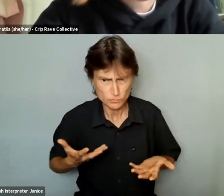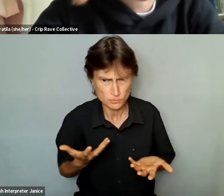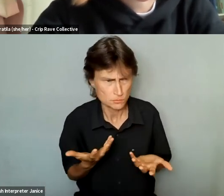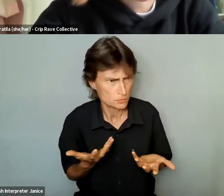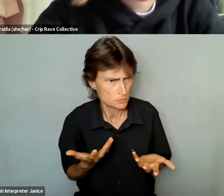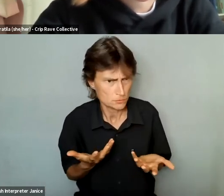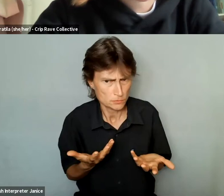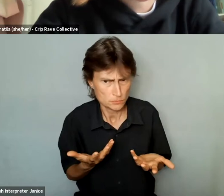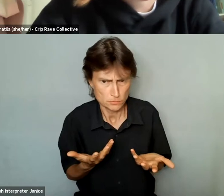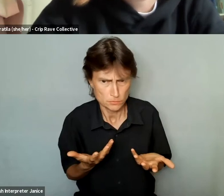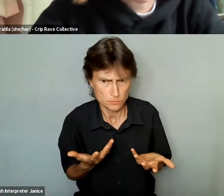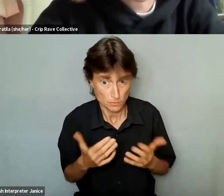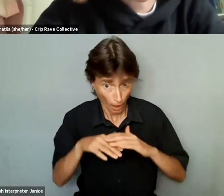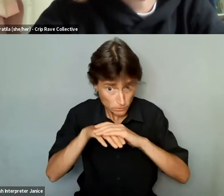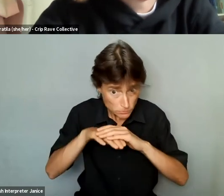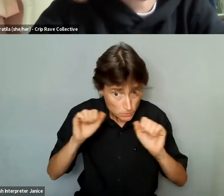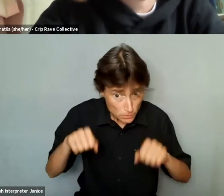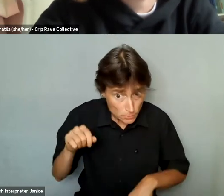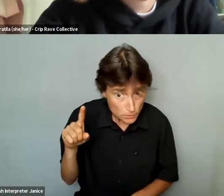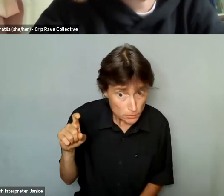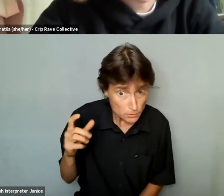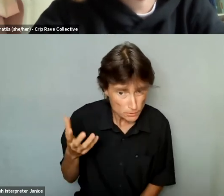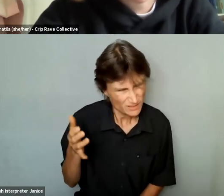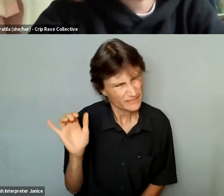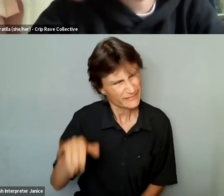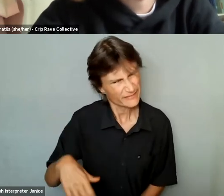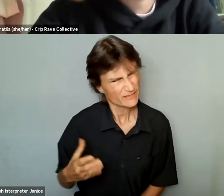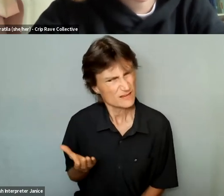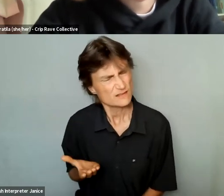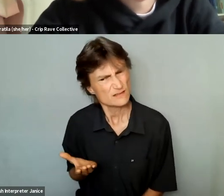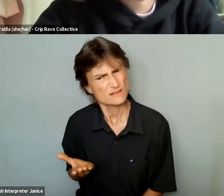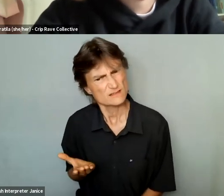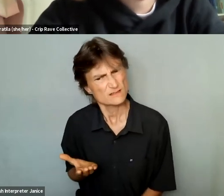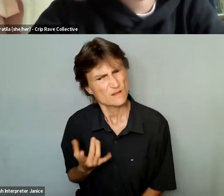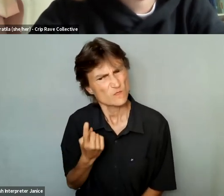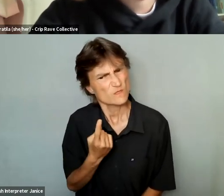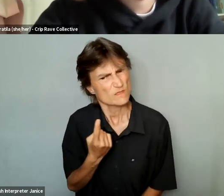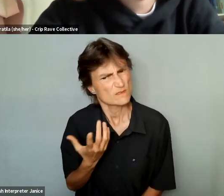people, you know, when people kind of get, I think,